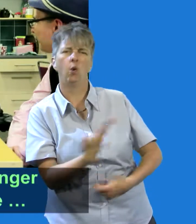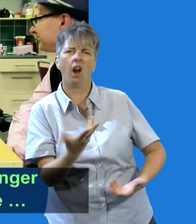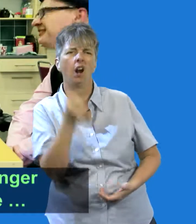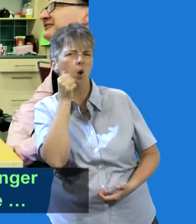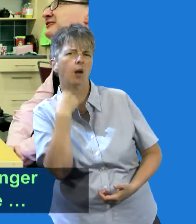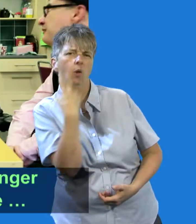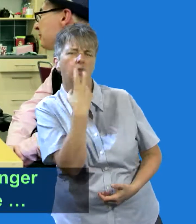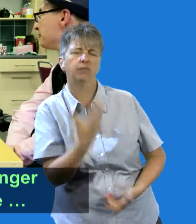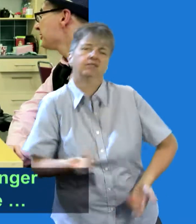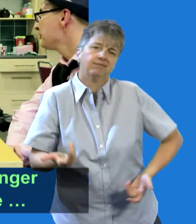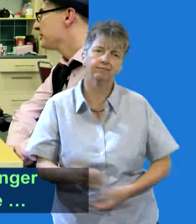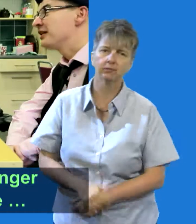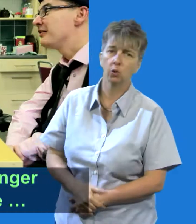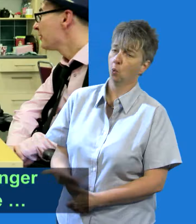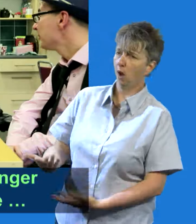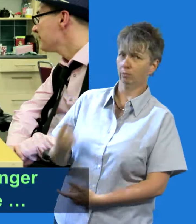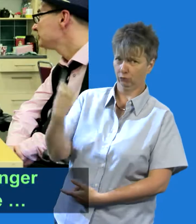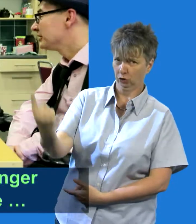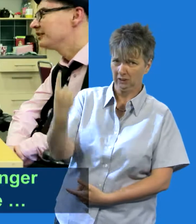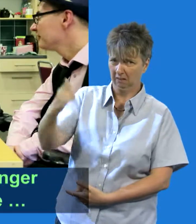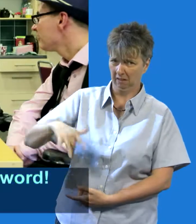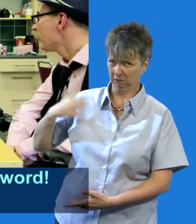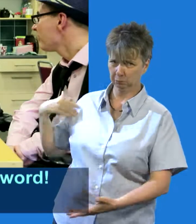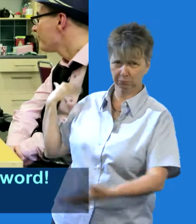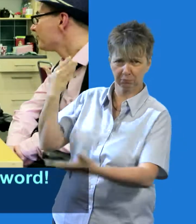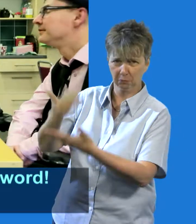go. well, for longer than I have, I would